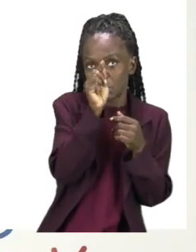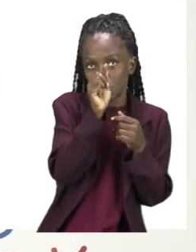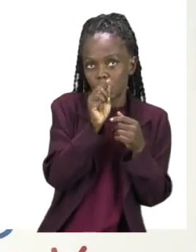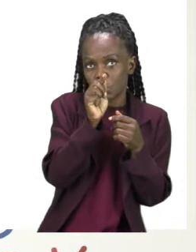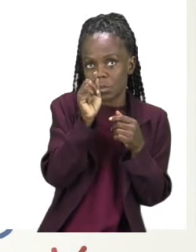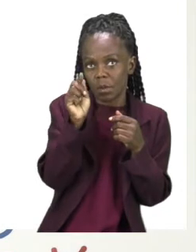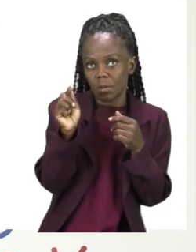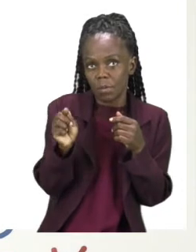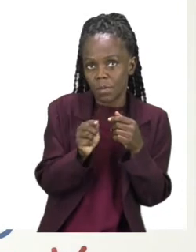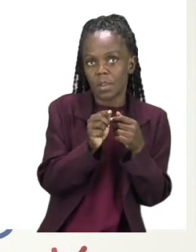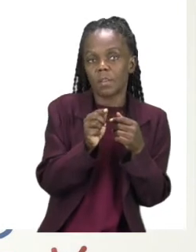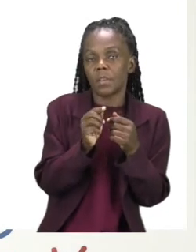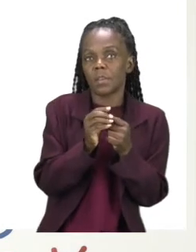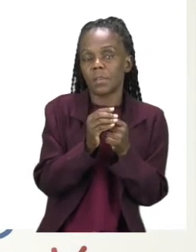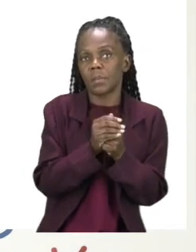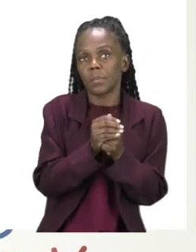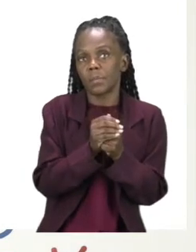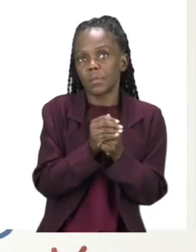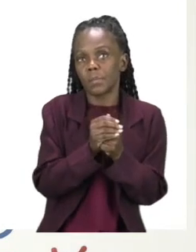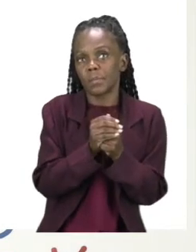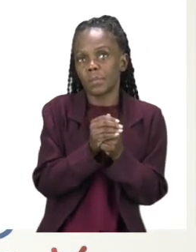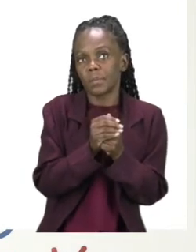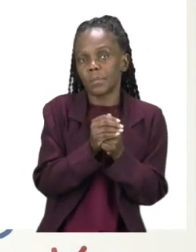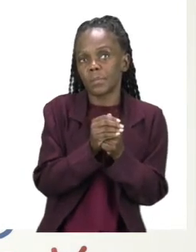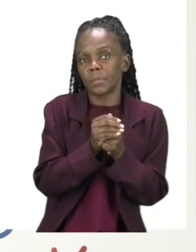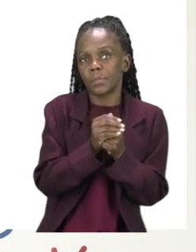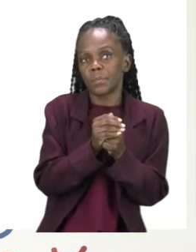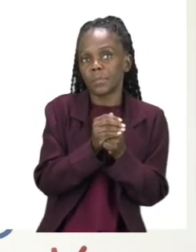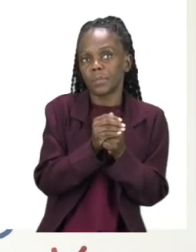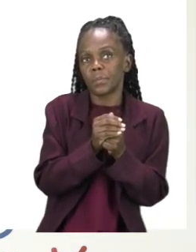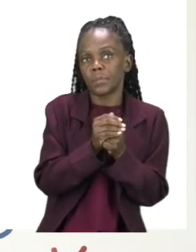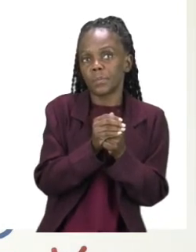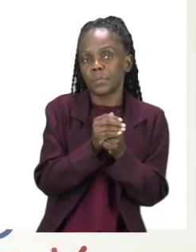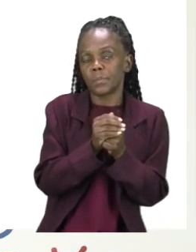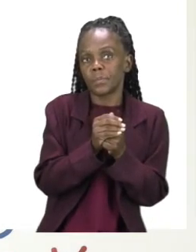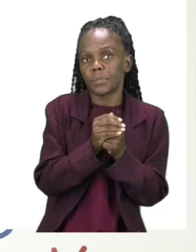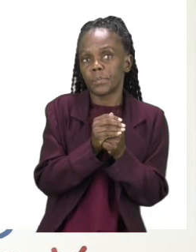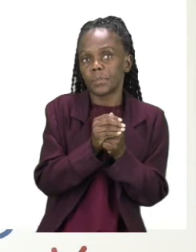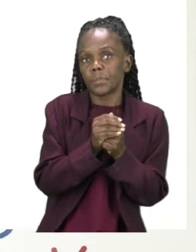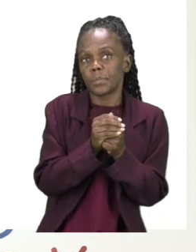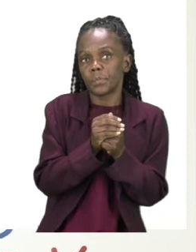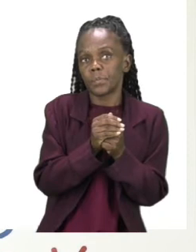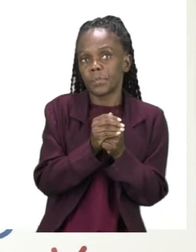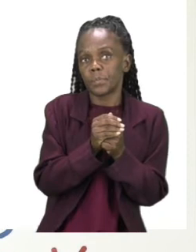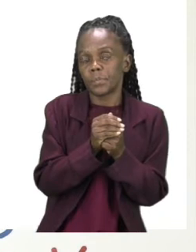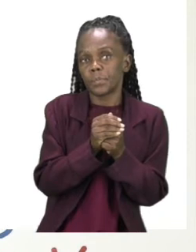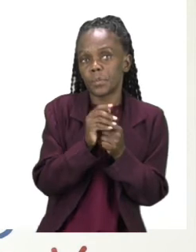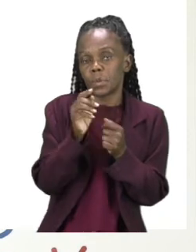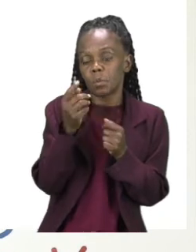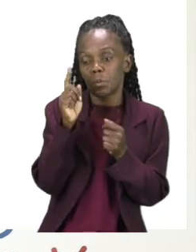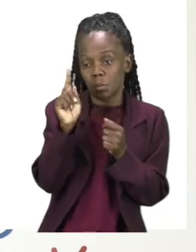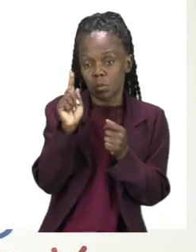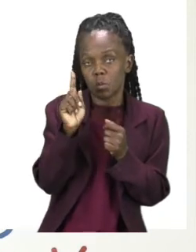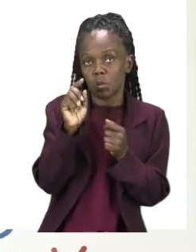big belly. His feet are tucked in as well. So let's take our finger and we're going to